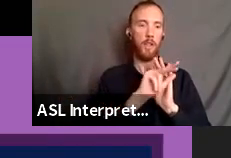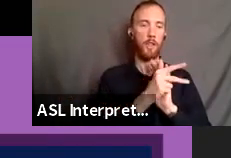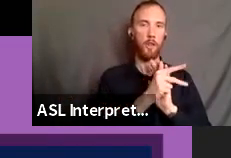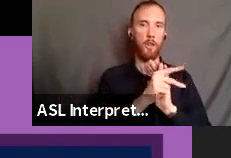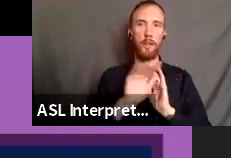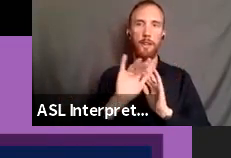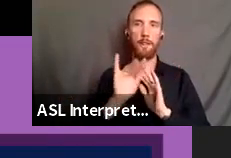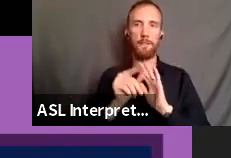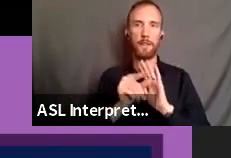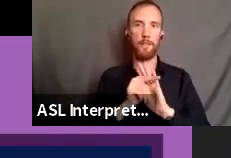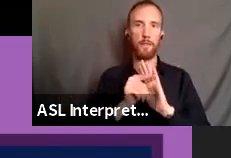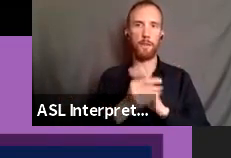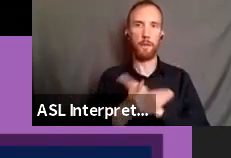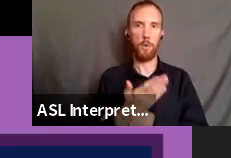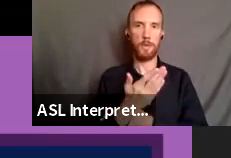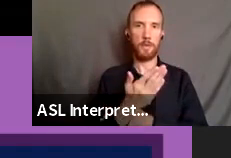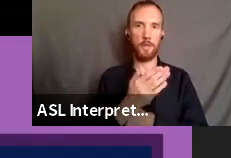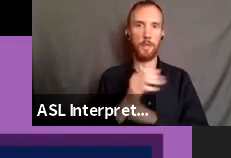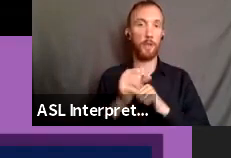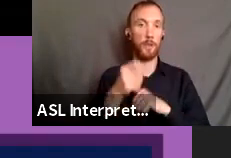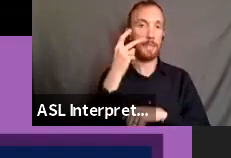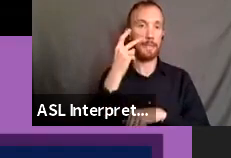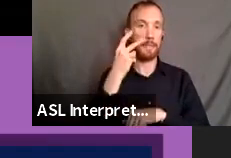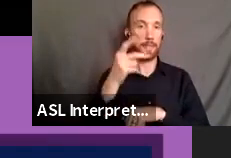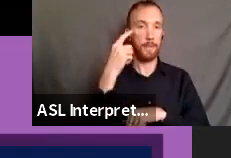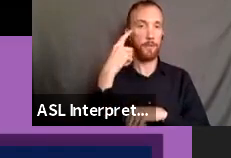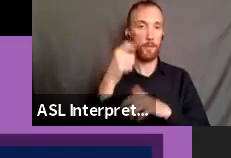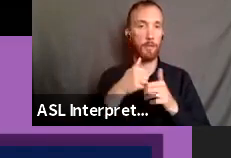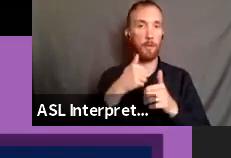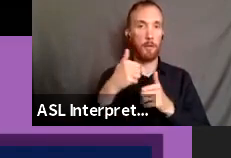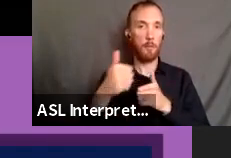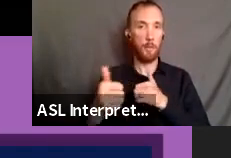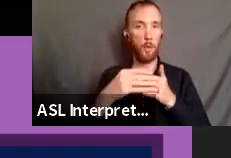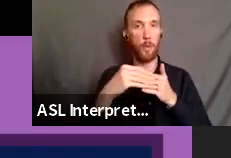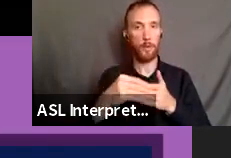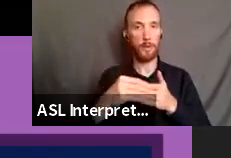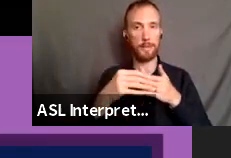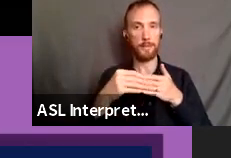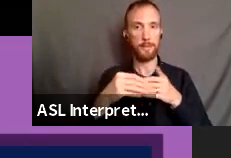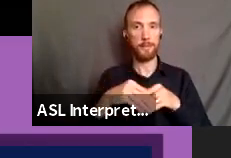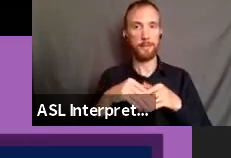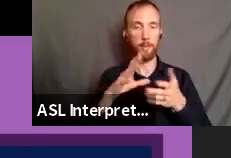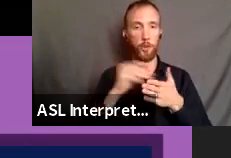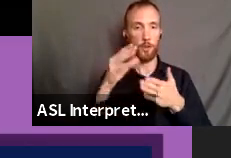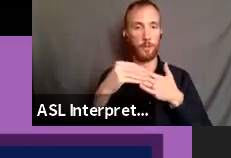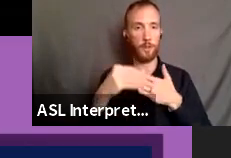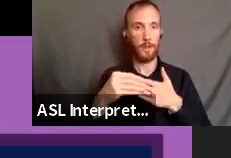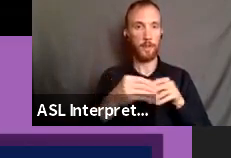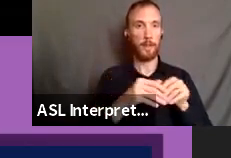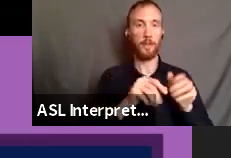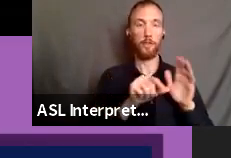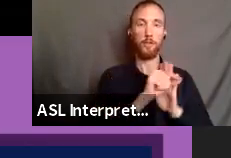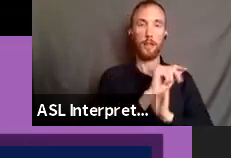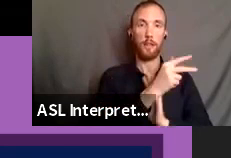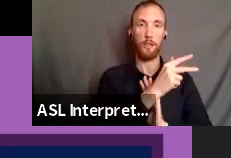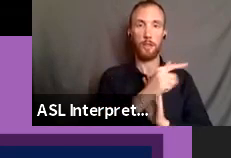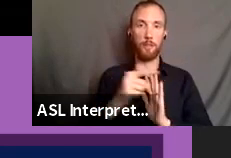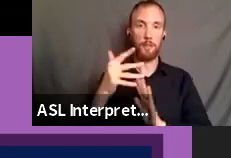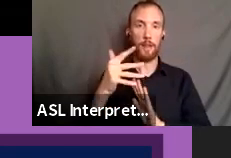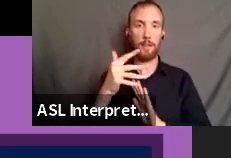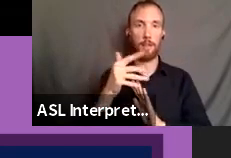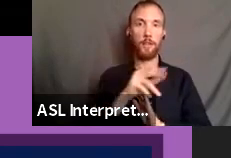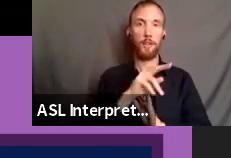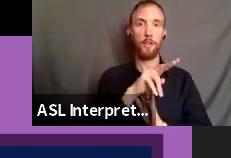see the sample in our remote learning guidance in grades three through five students are expected to engage in 205 minutes of